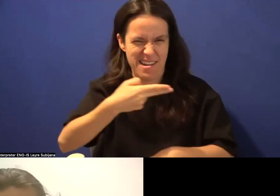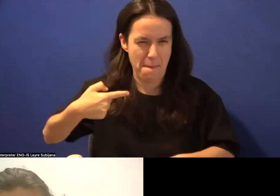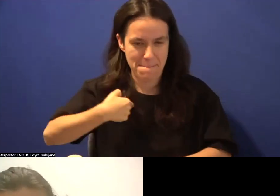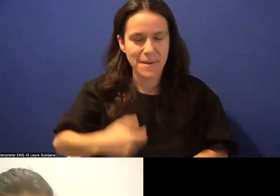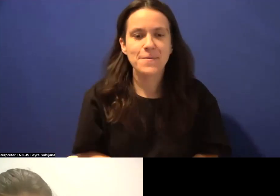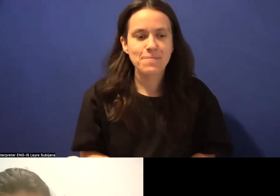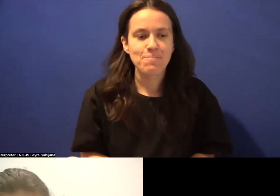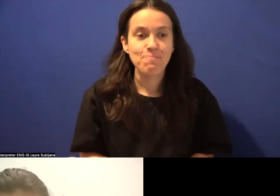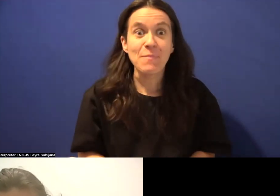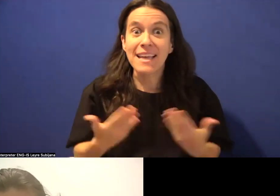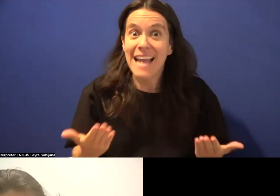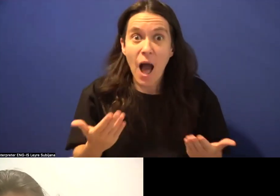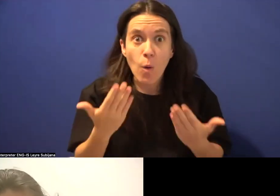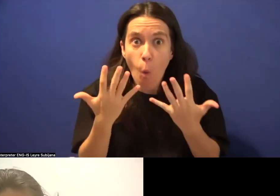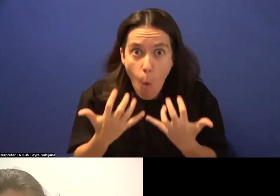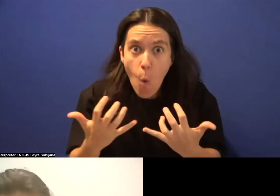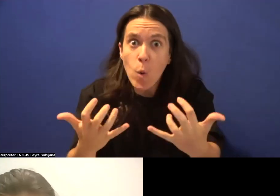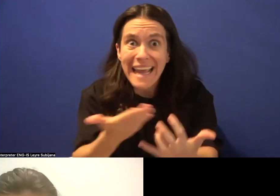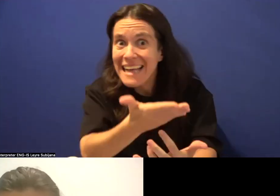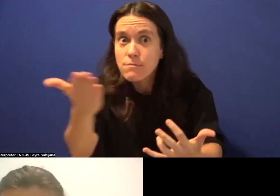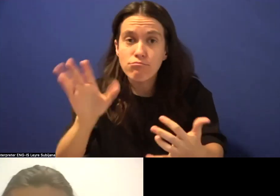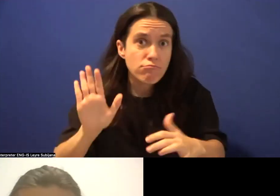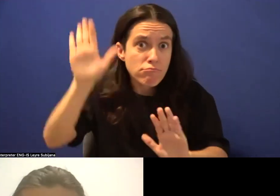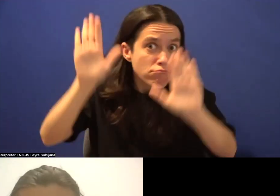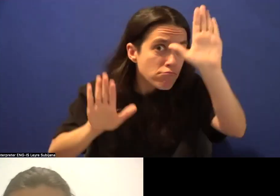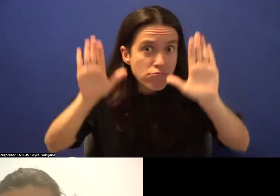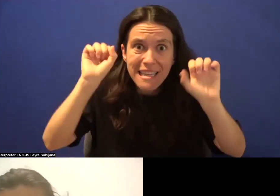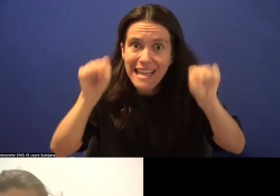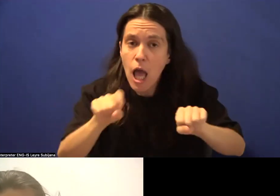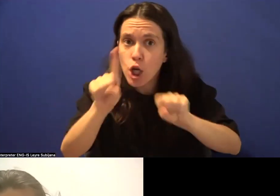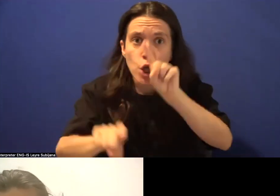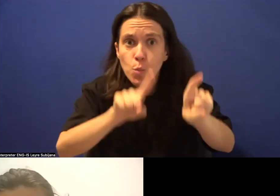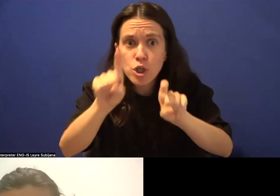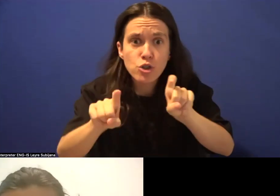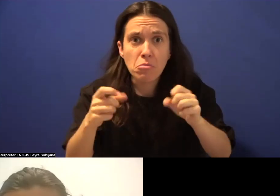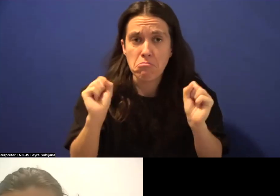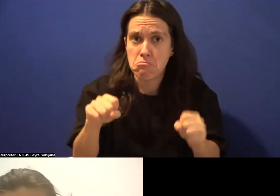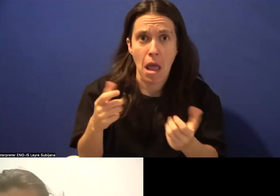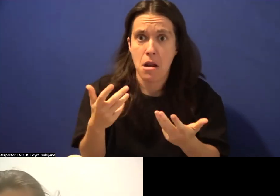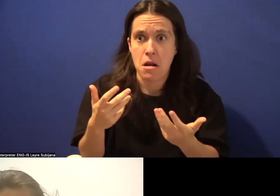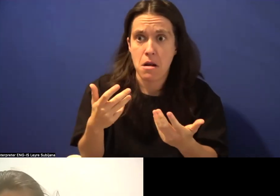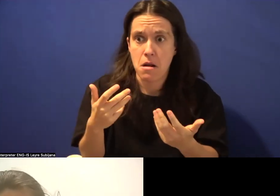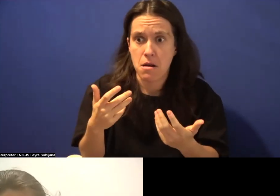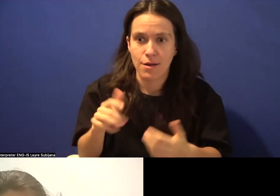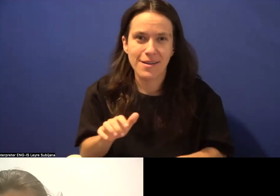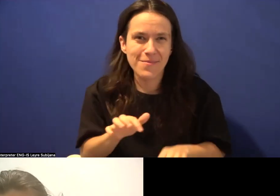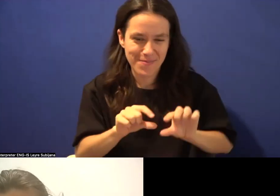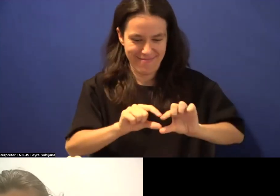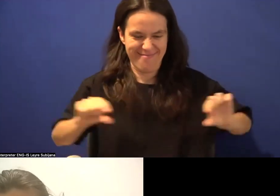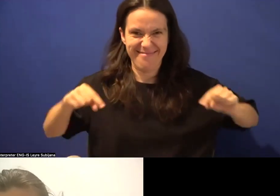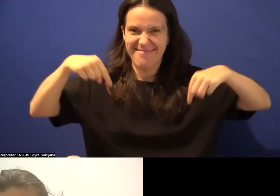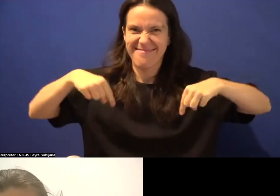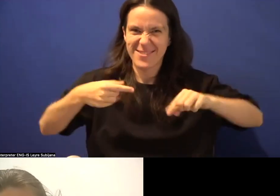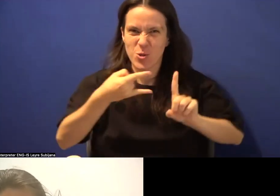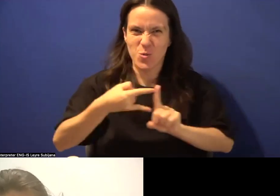I invite the audience to ask questions, either by raising the electronic hands and